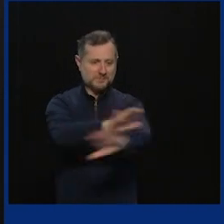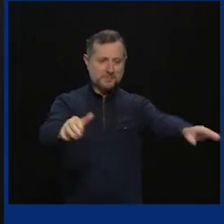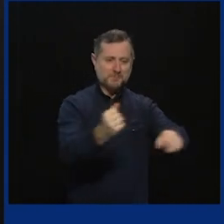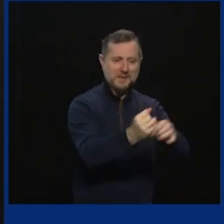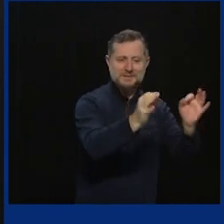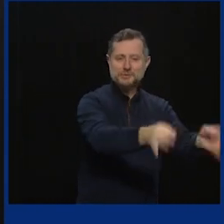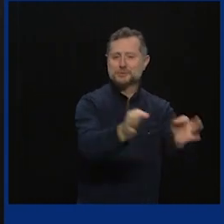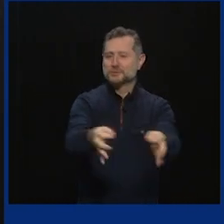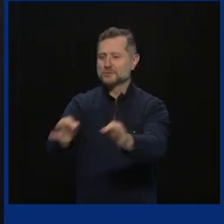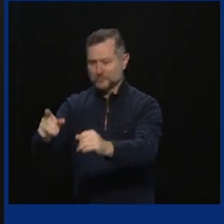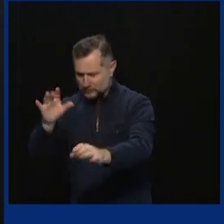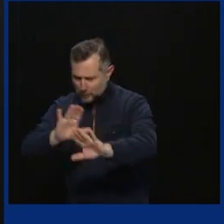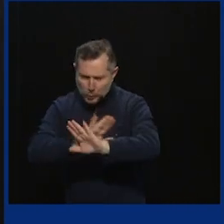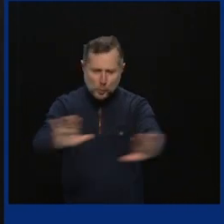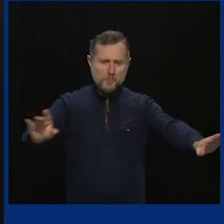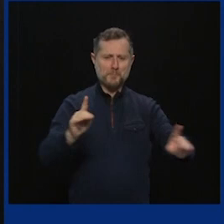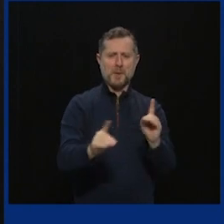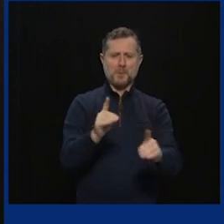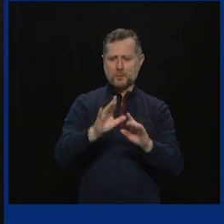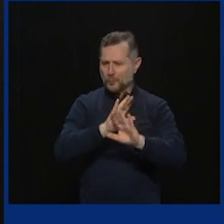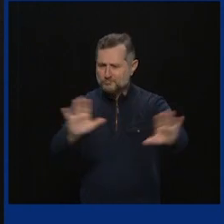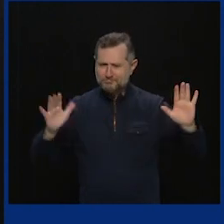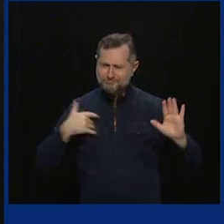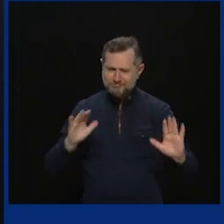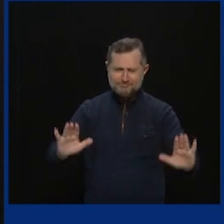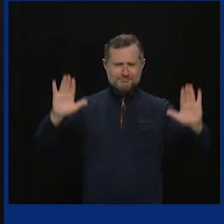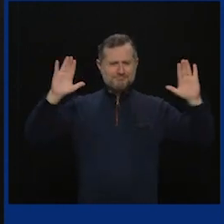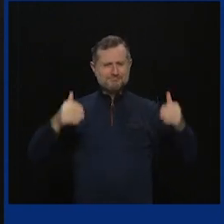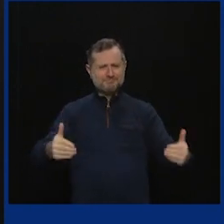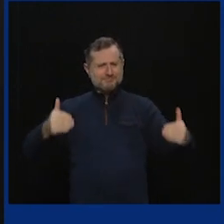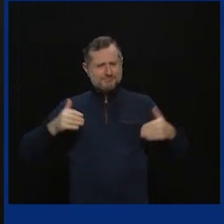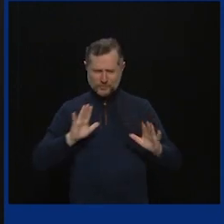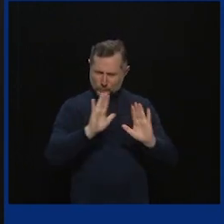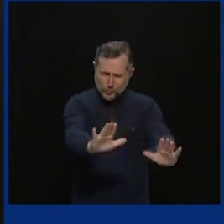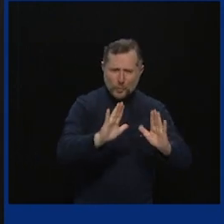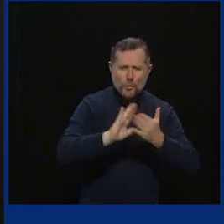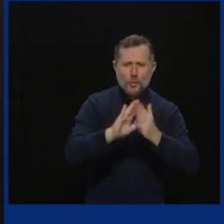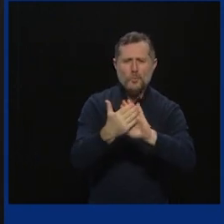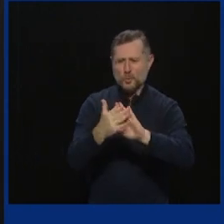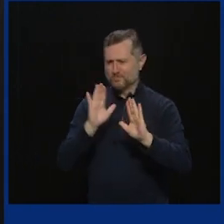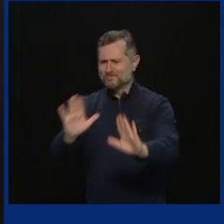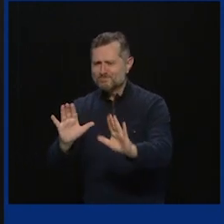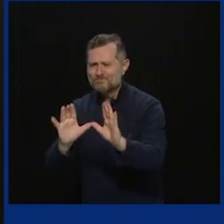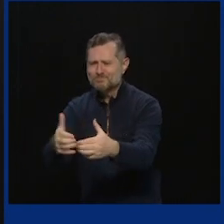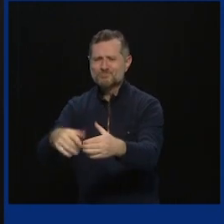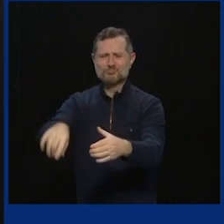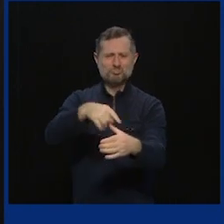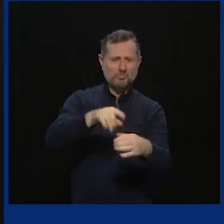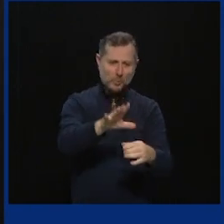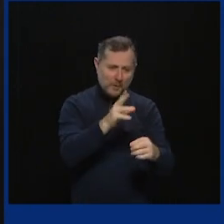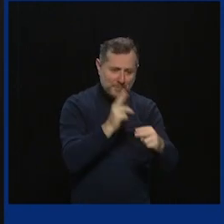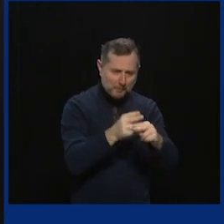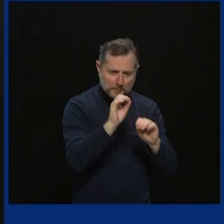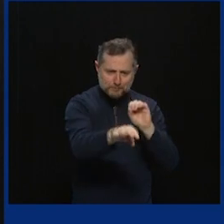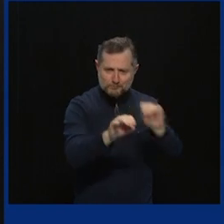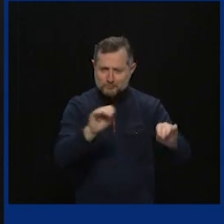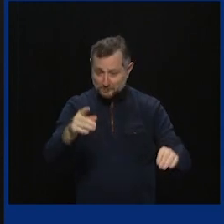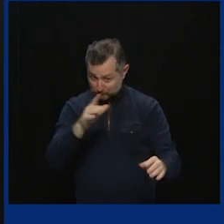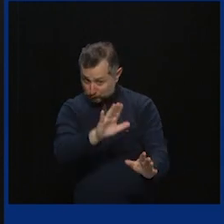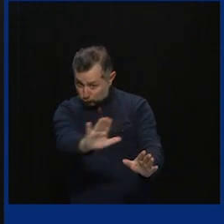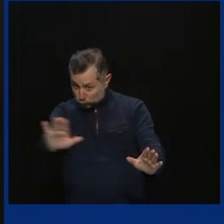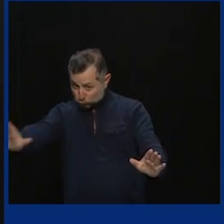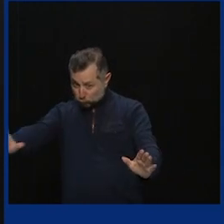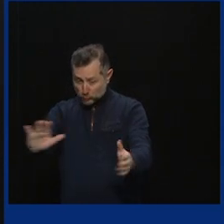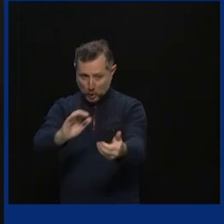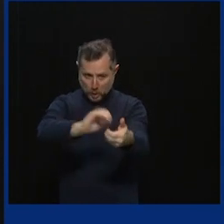New York. And Chinatown, I'm calling on all the great partners represented here. You came together and